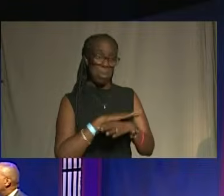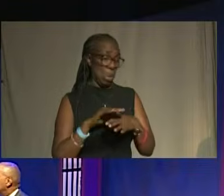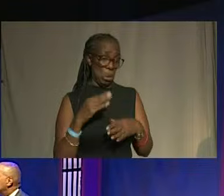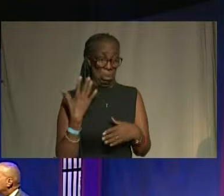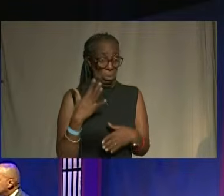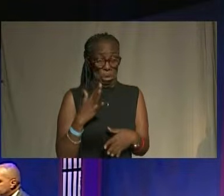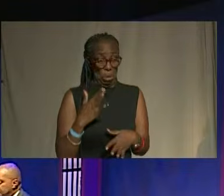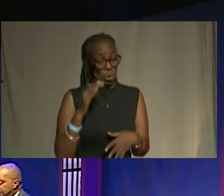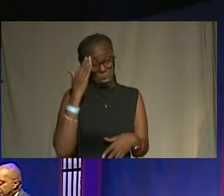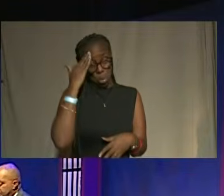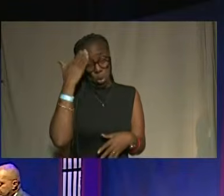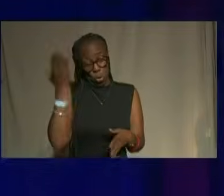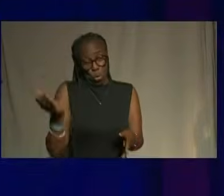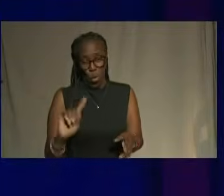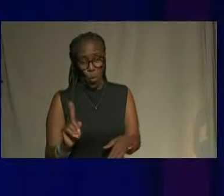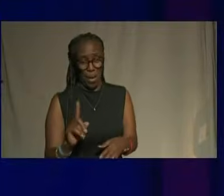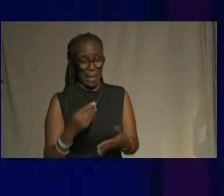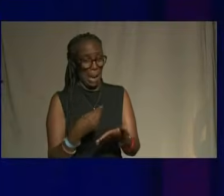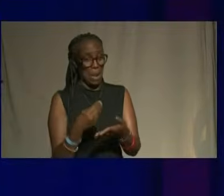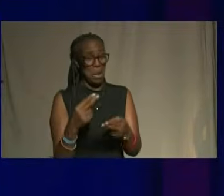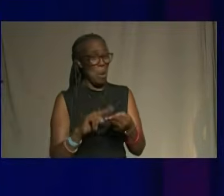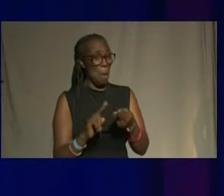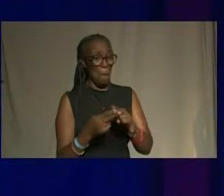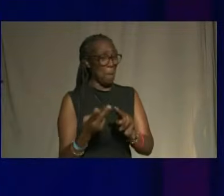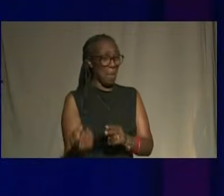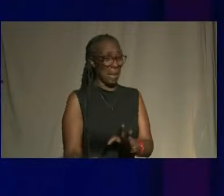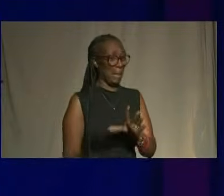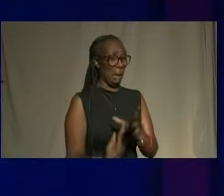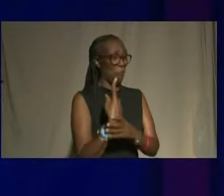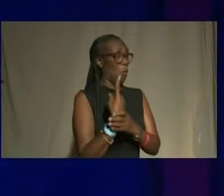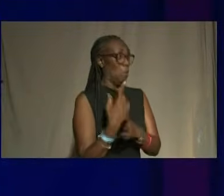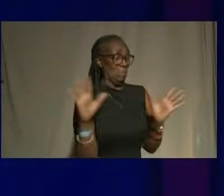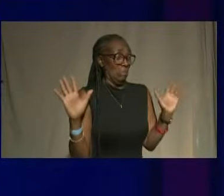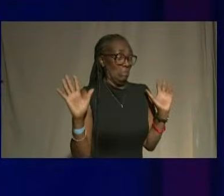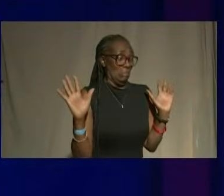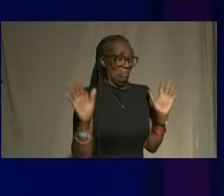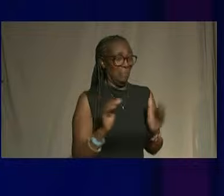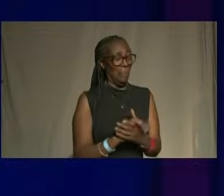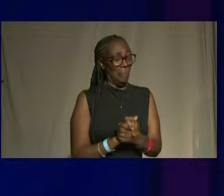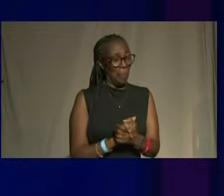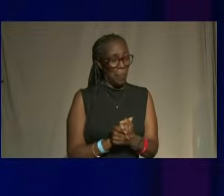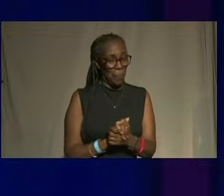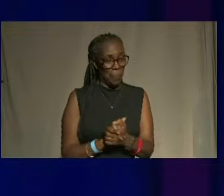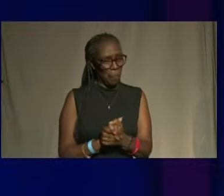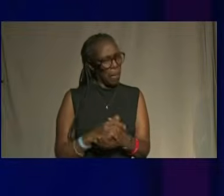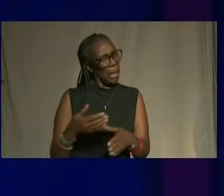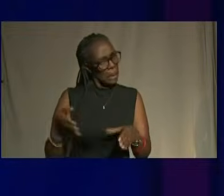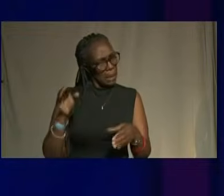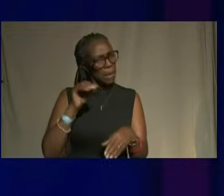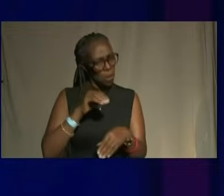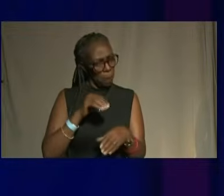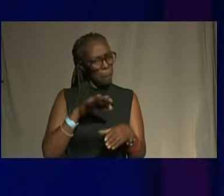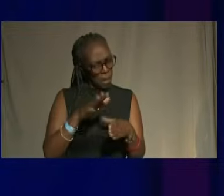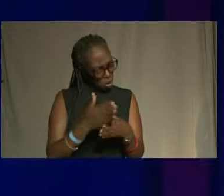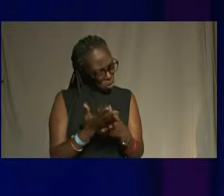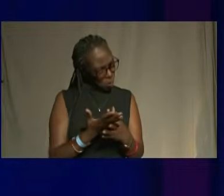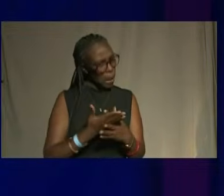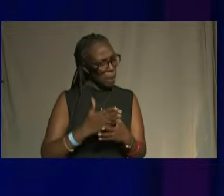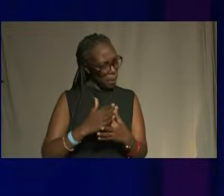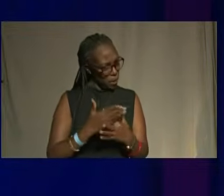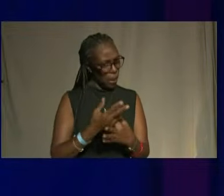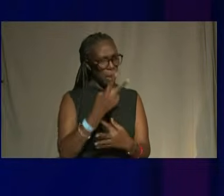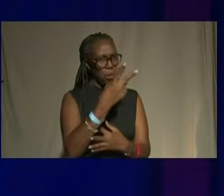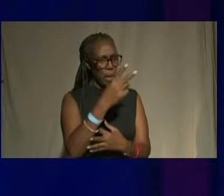on the technocrats who did it, put it at between $25 to $30 billion. That's our